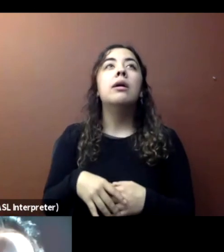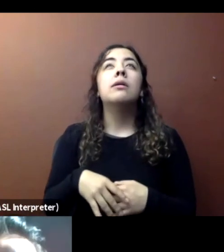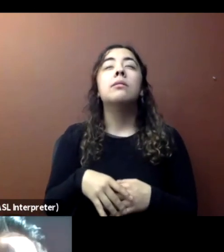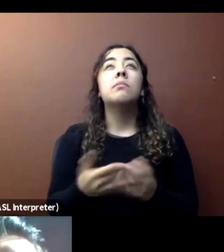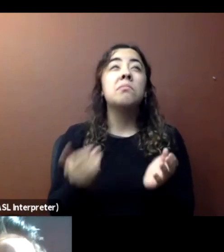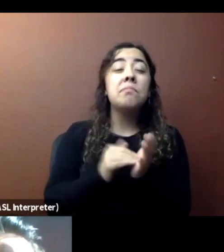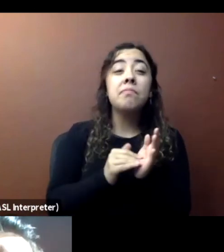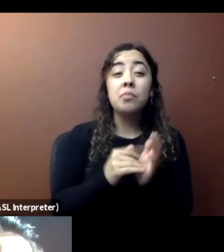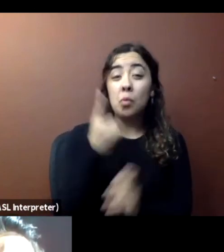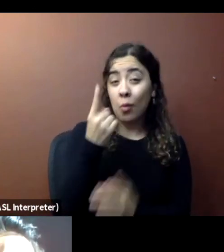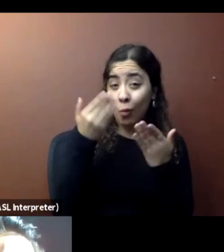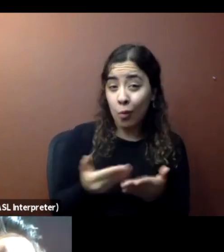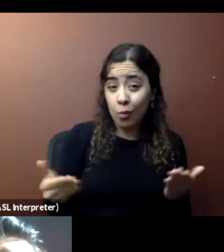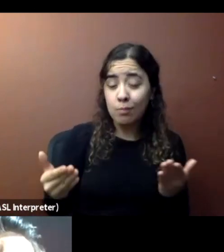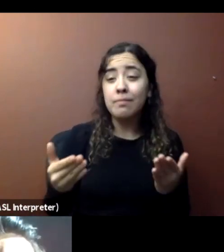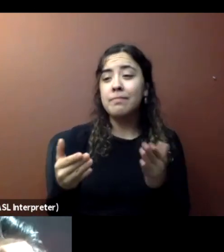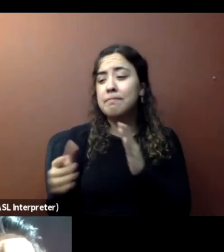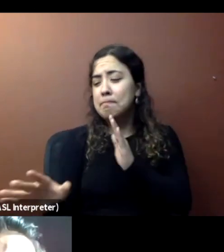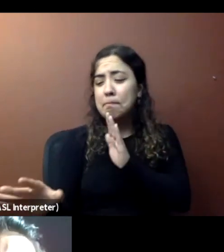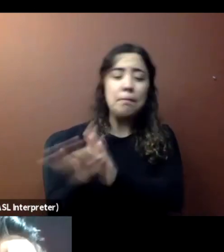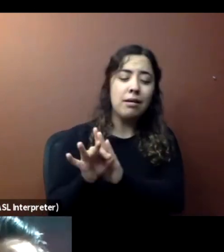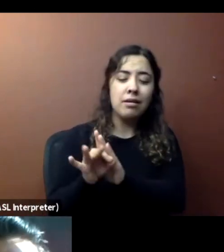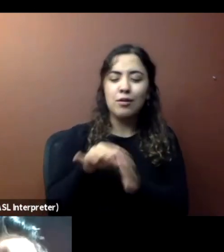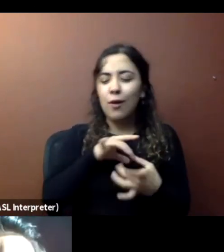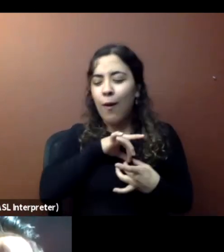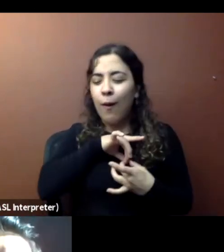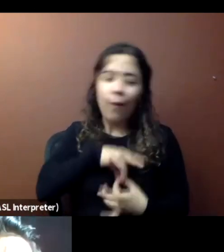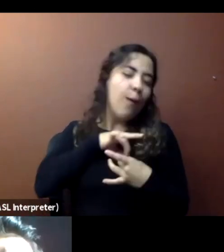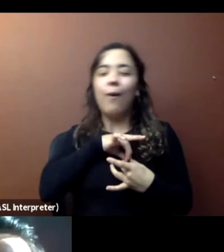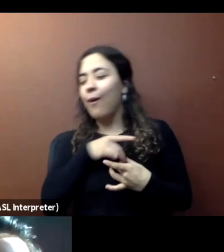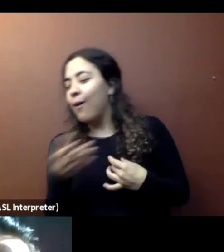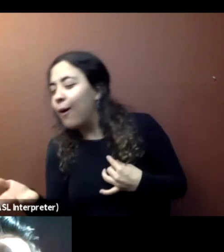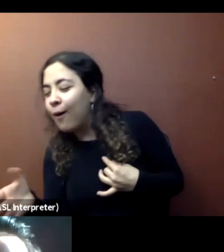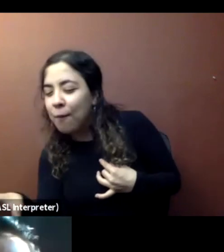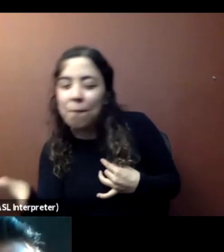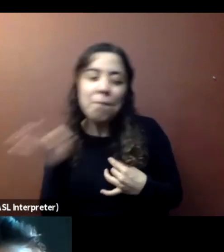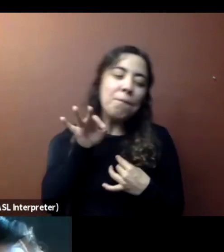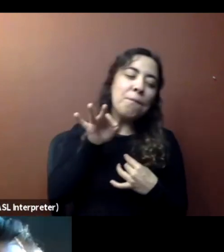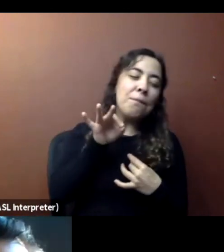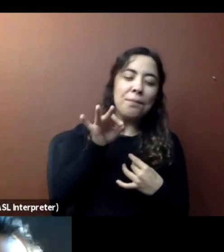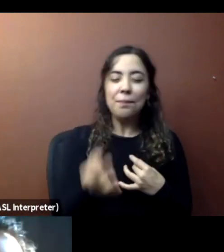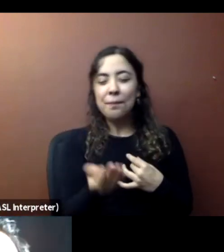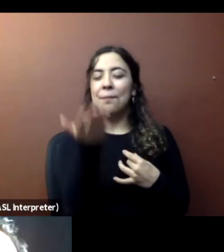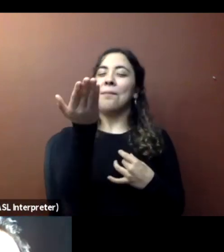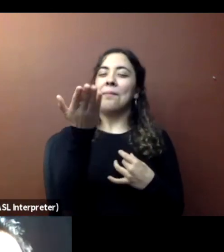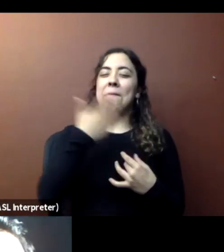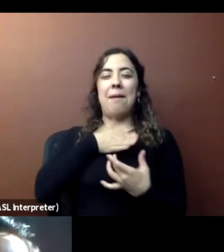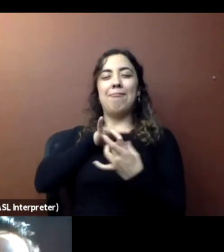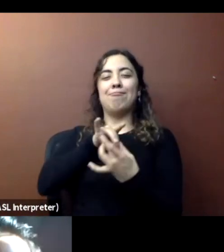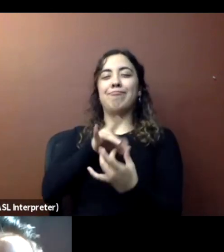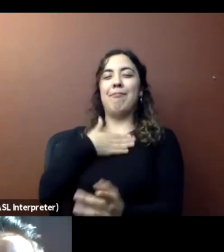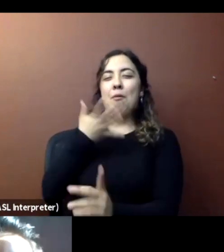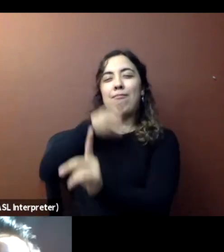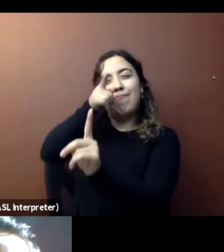pick one object that means something special to you, something unique, an object that has a very specific relationship to you. And using